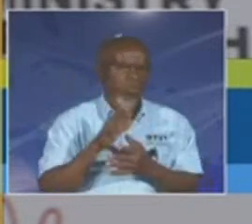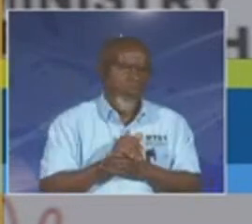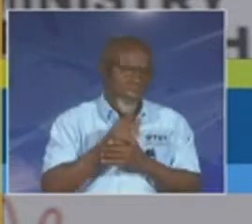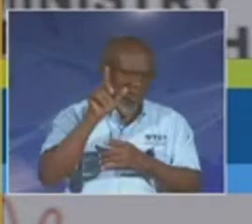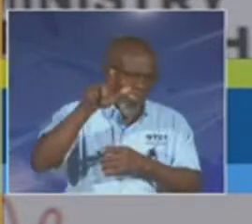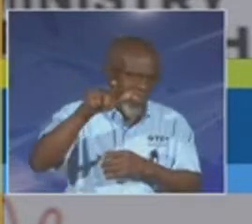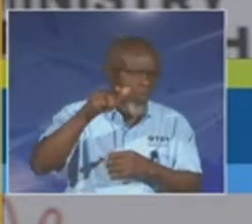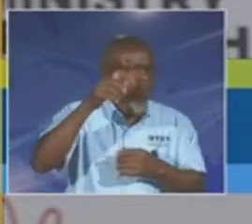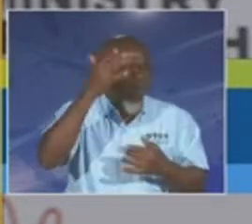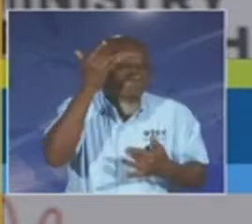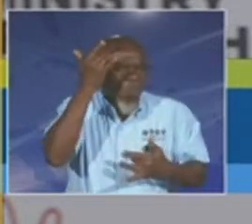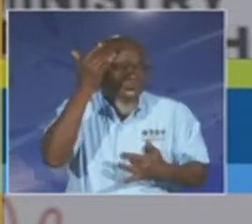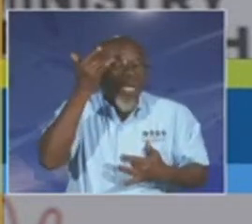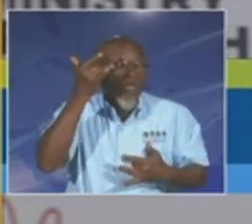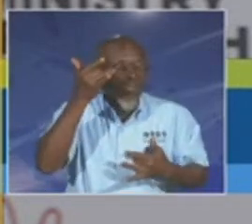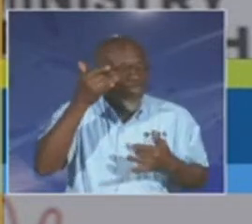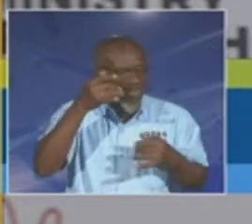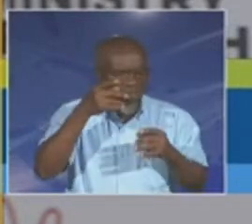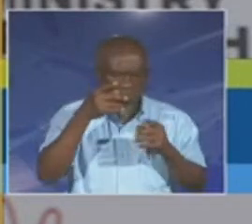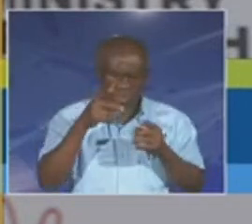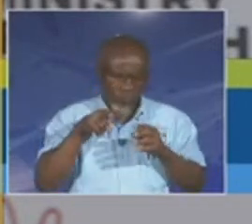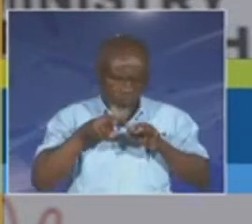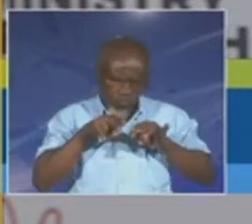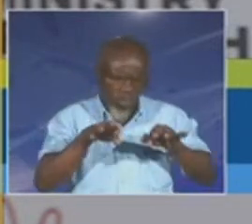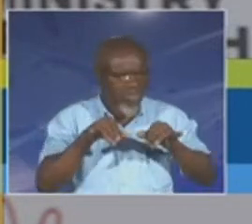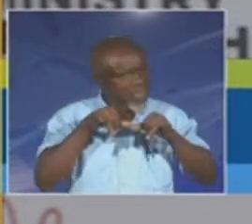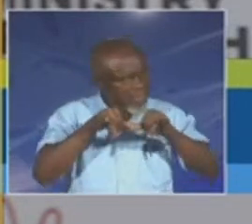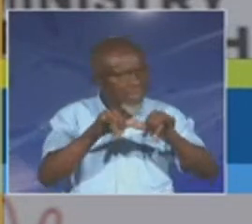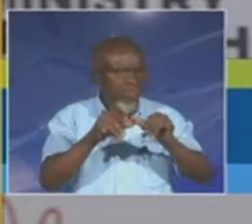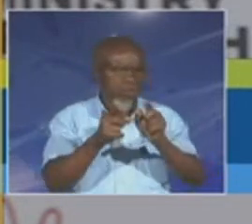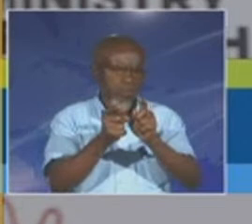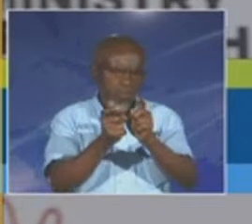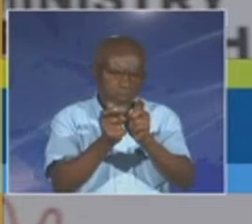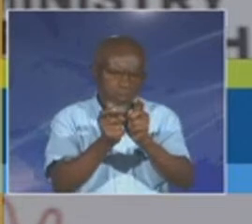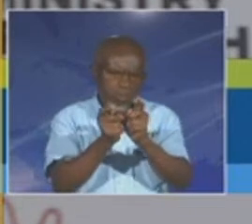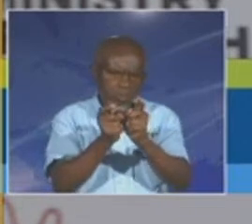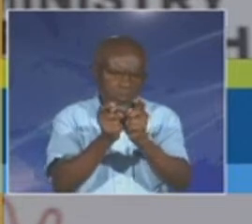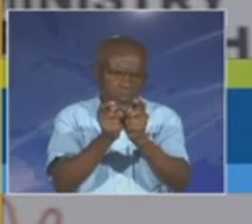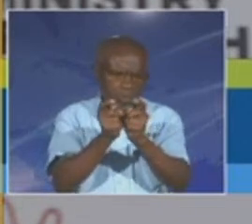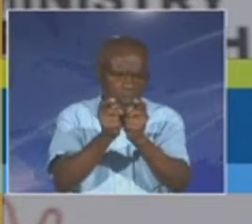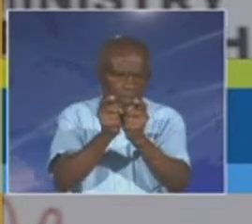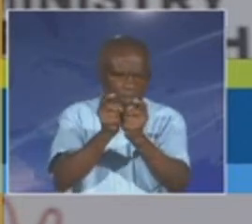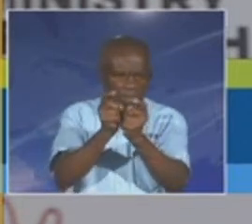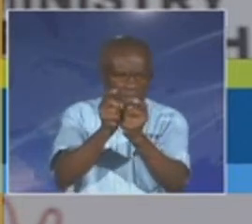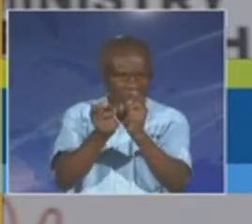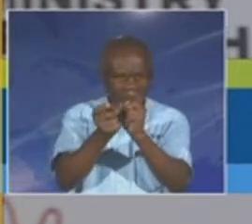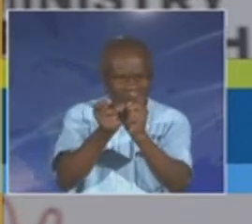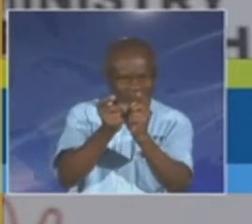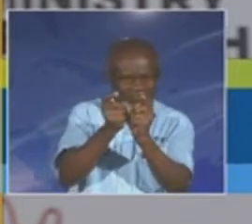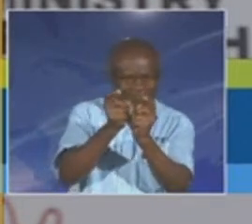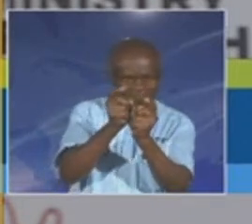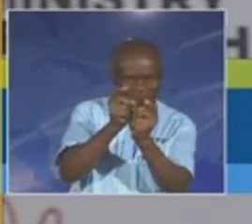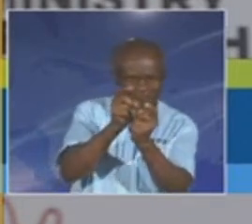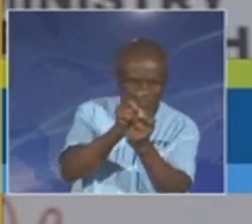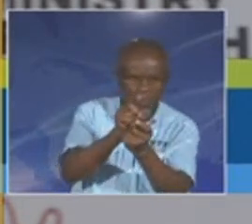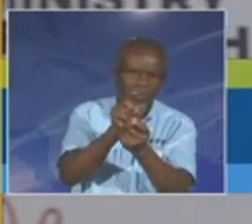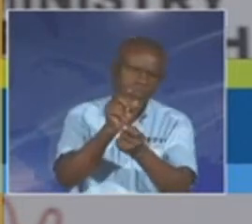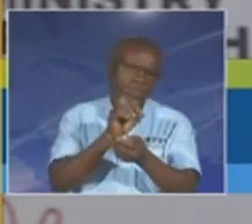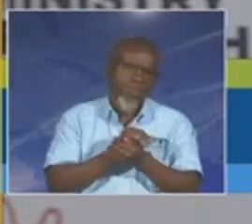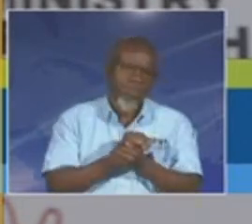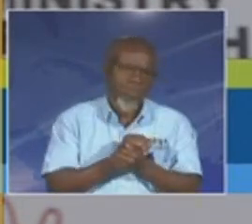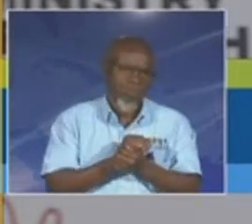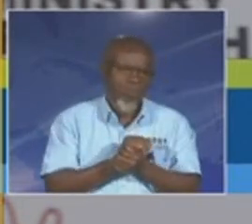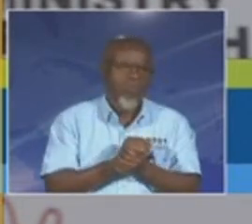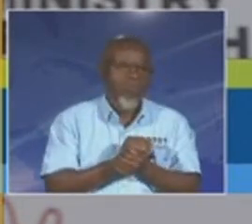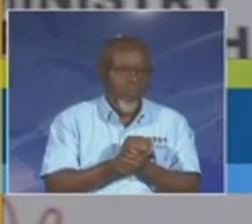is still changing a bit, and we do not want to run away with the idea that endemic means, okay, this is behind us, we